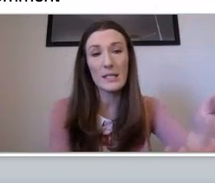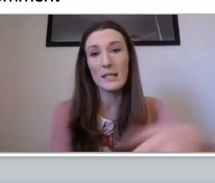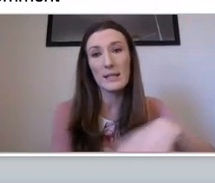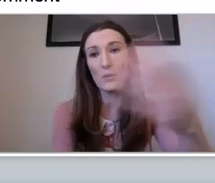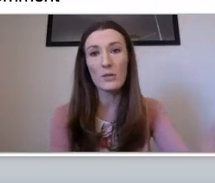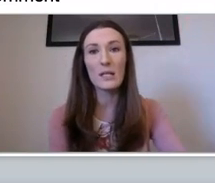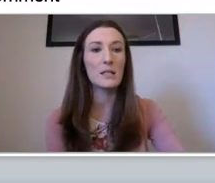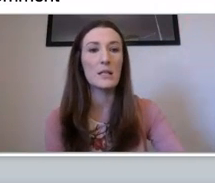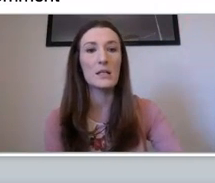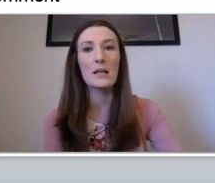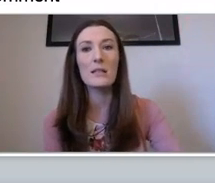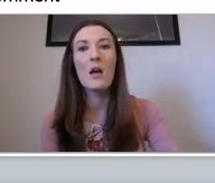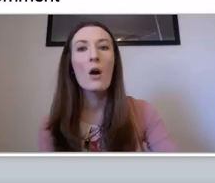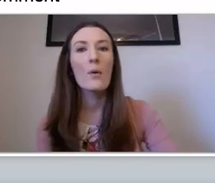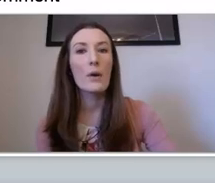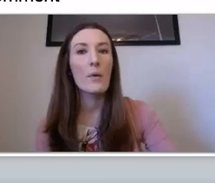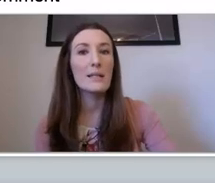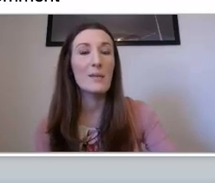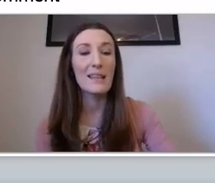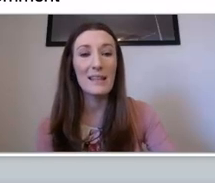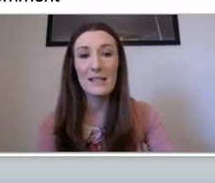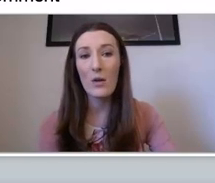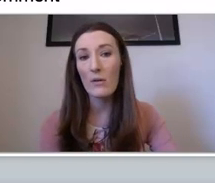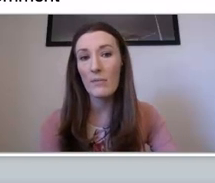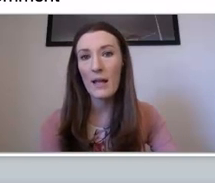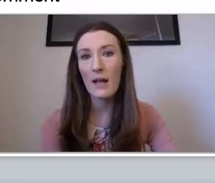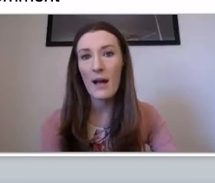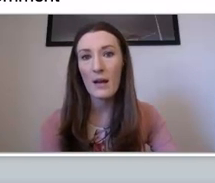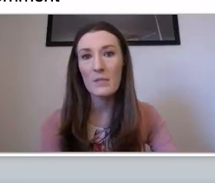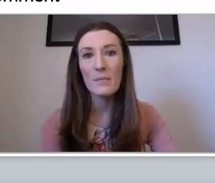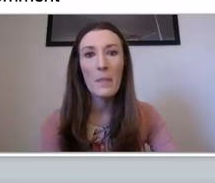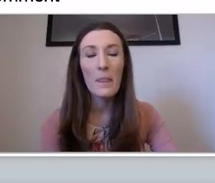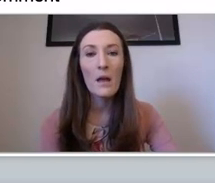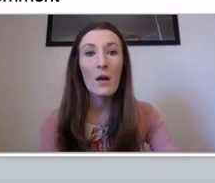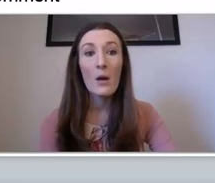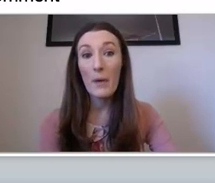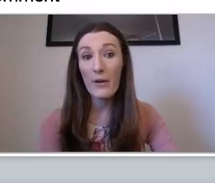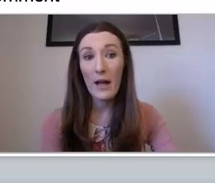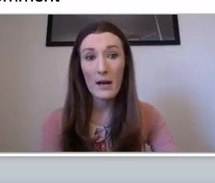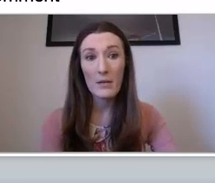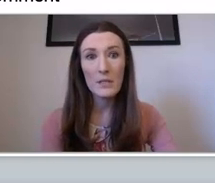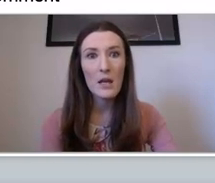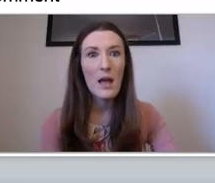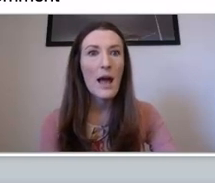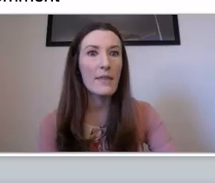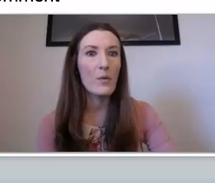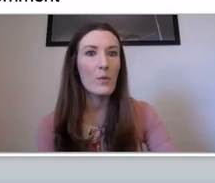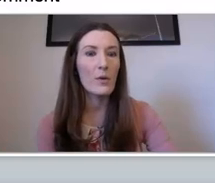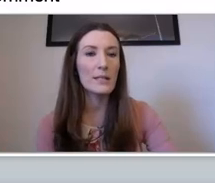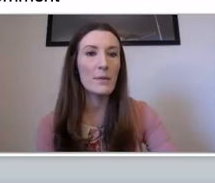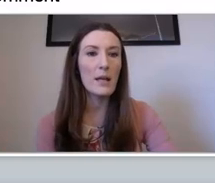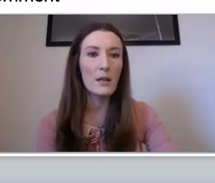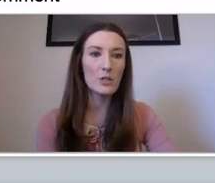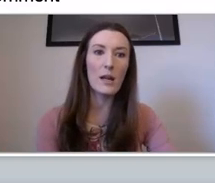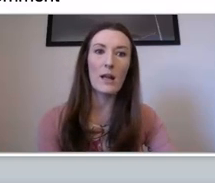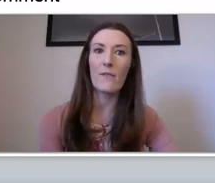throwing statistics out using statistics. We're going to be listing or ranking items, comparing items, and then we're